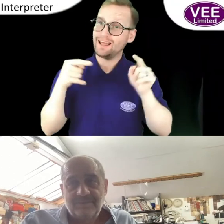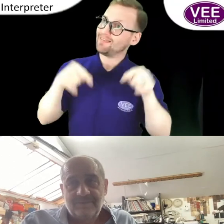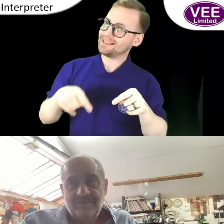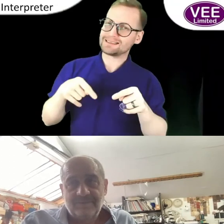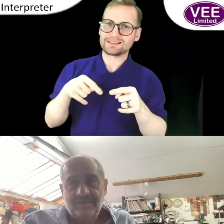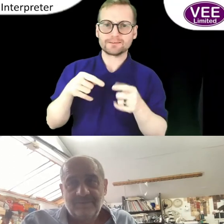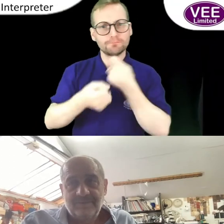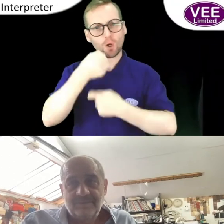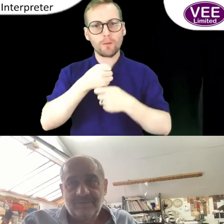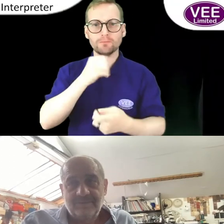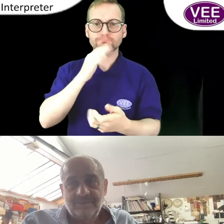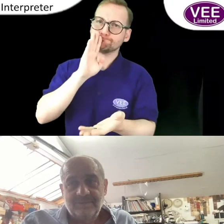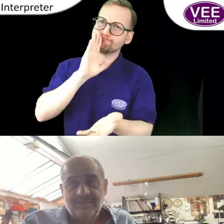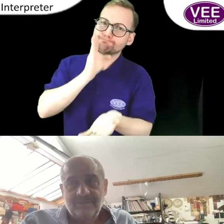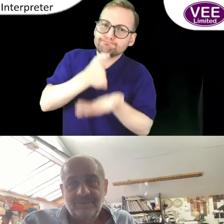real